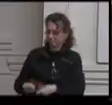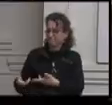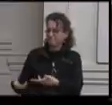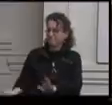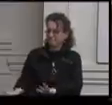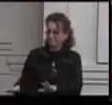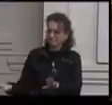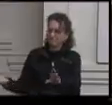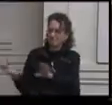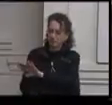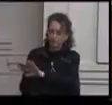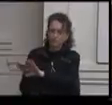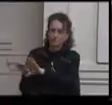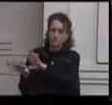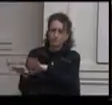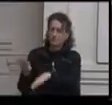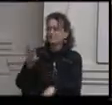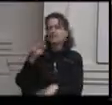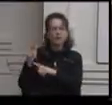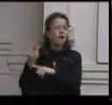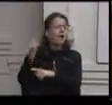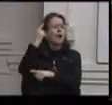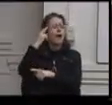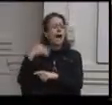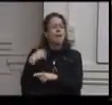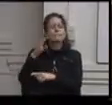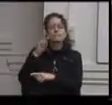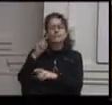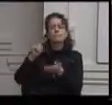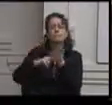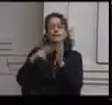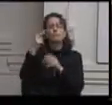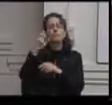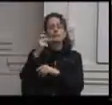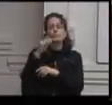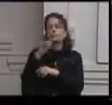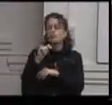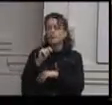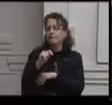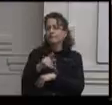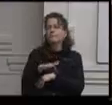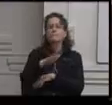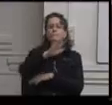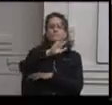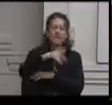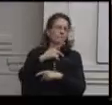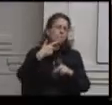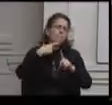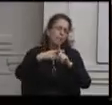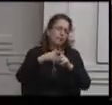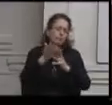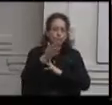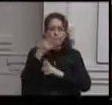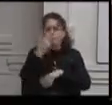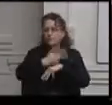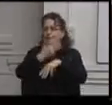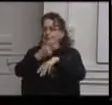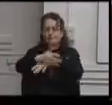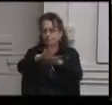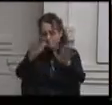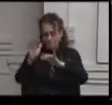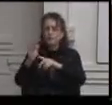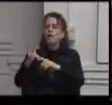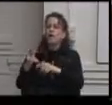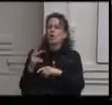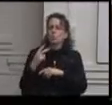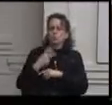I say 6, it's rotate through Station 2 over a 3-day period, would just come down to